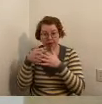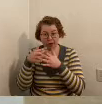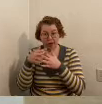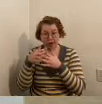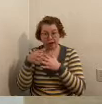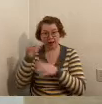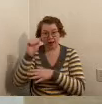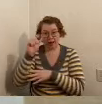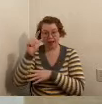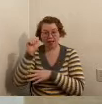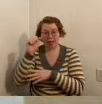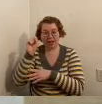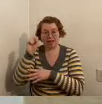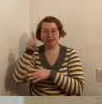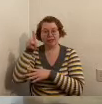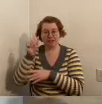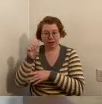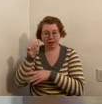Alaska.